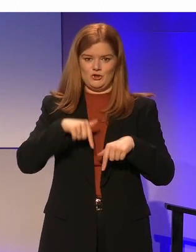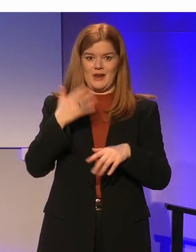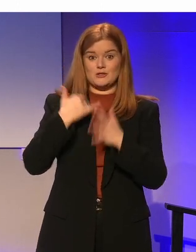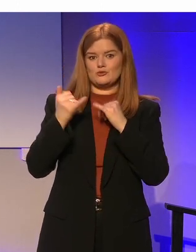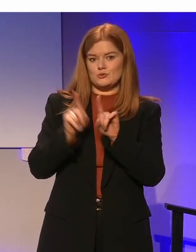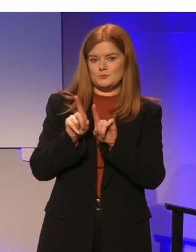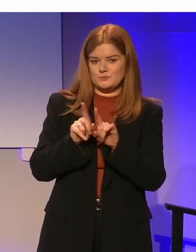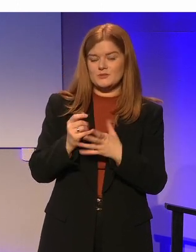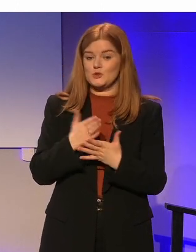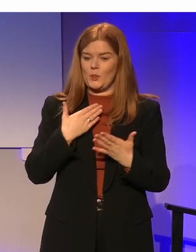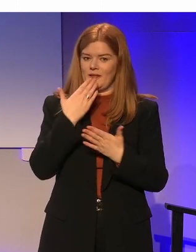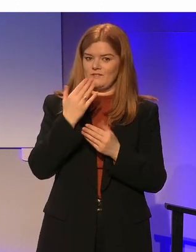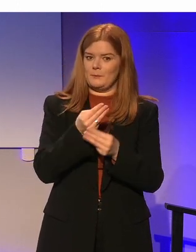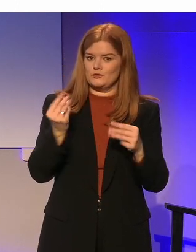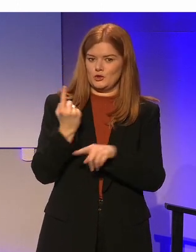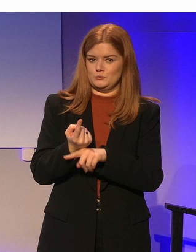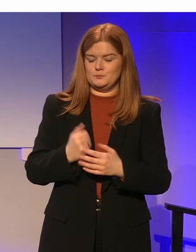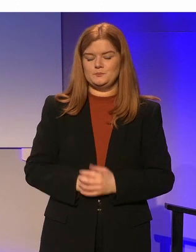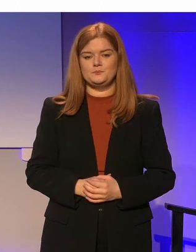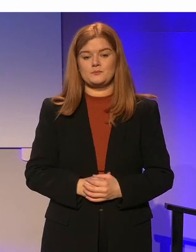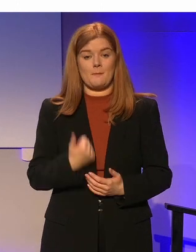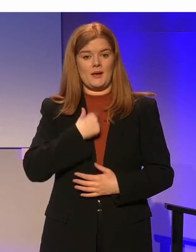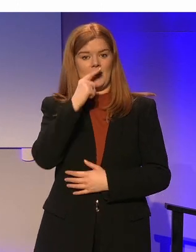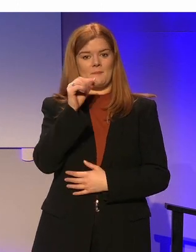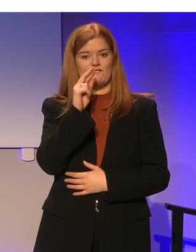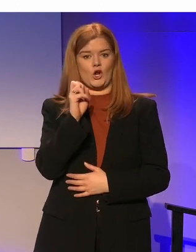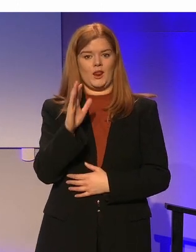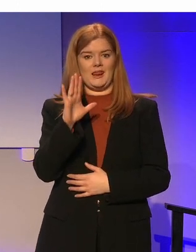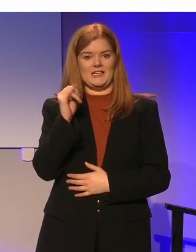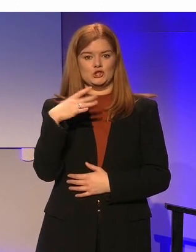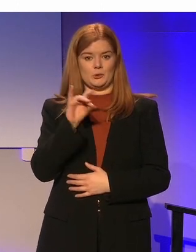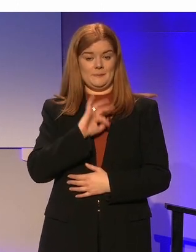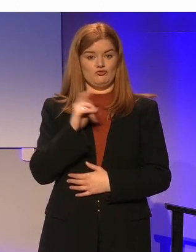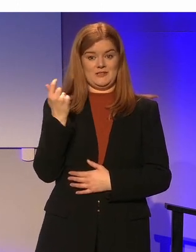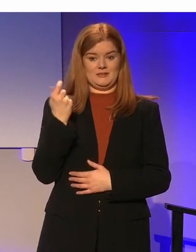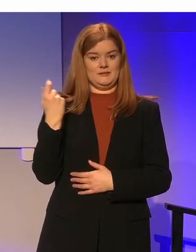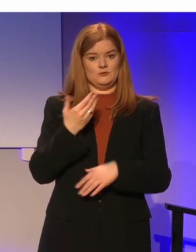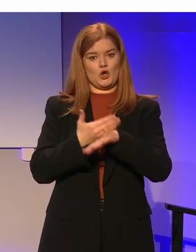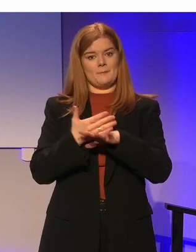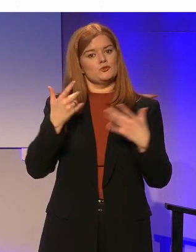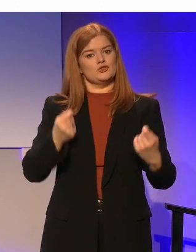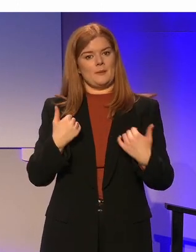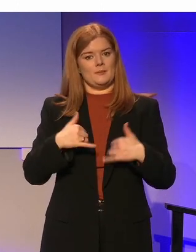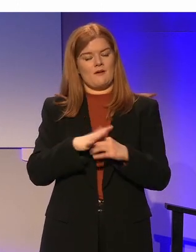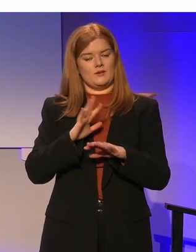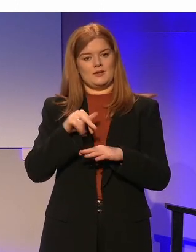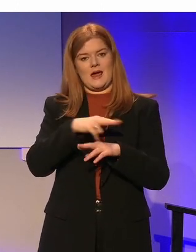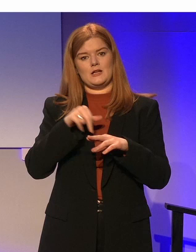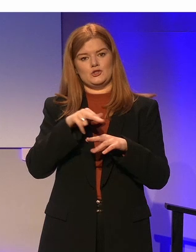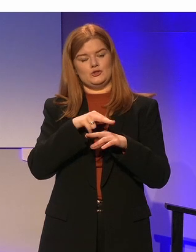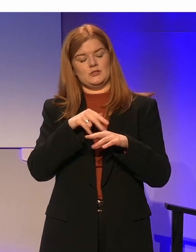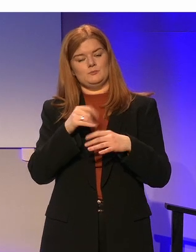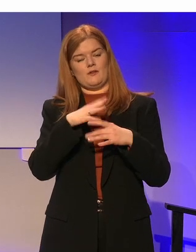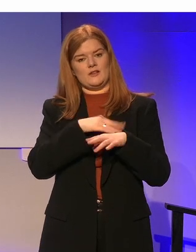so sincere thanks to her. My name is Fergal Lynch, and I'm a recently appointed Chair of the National Council for Special